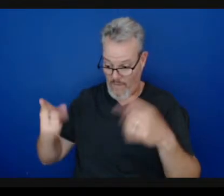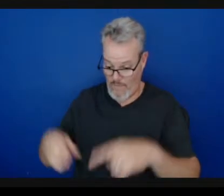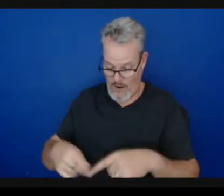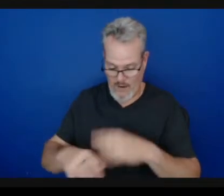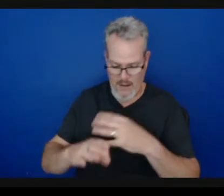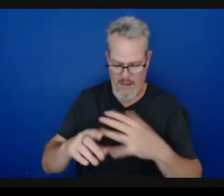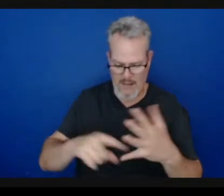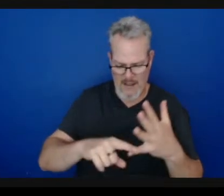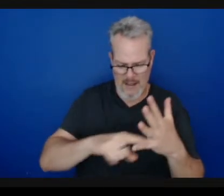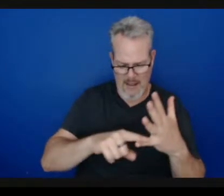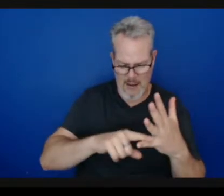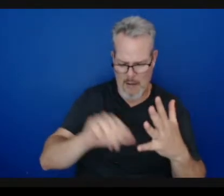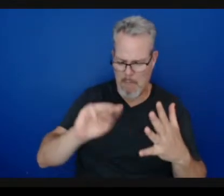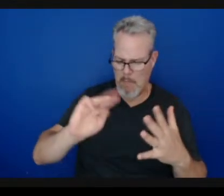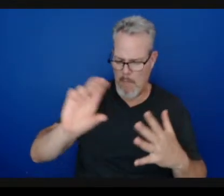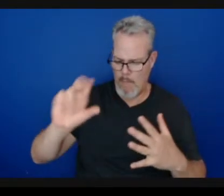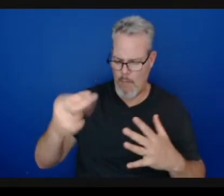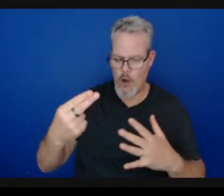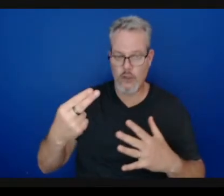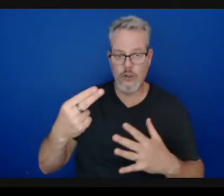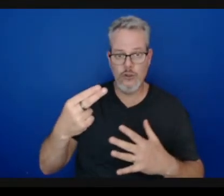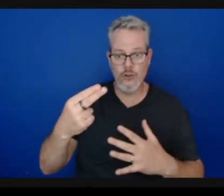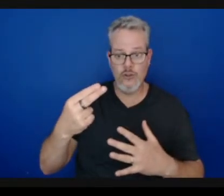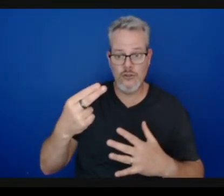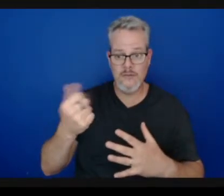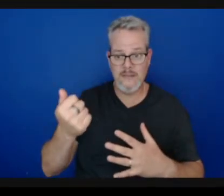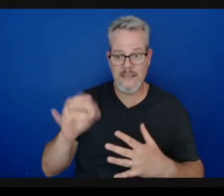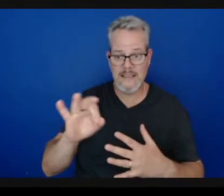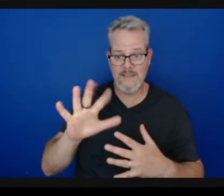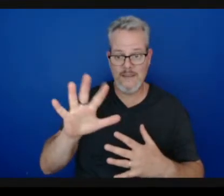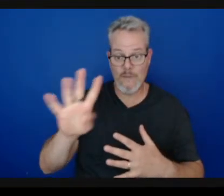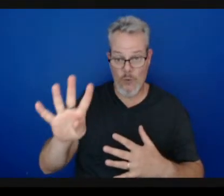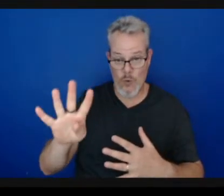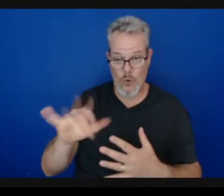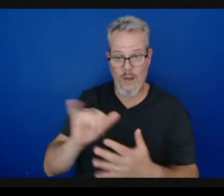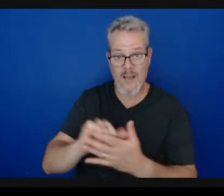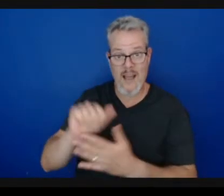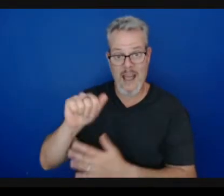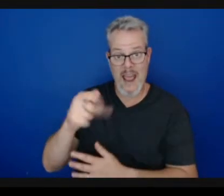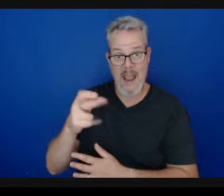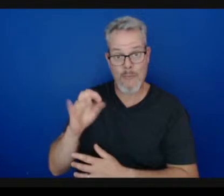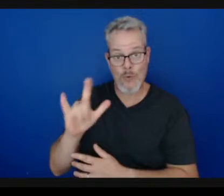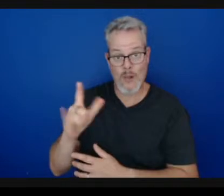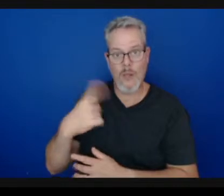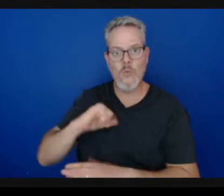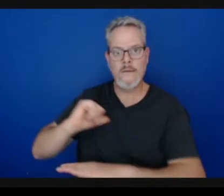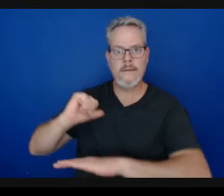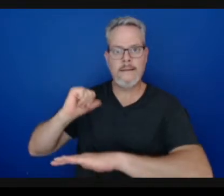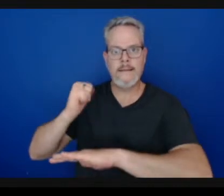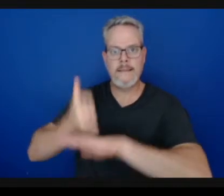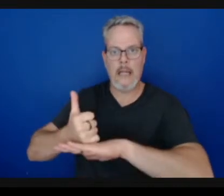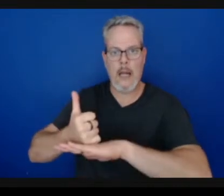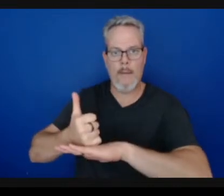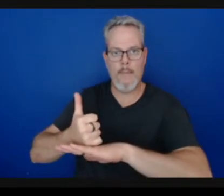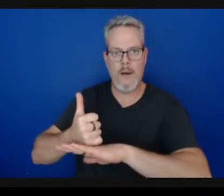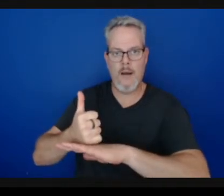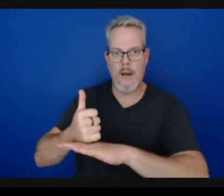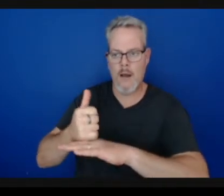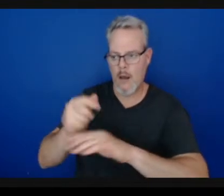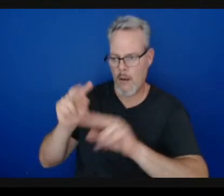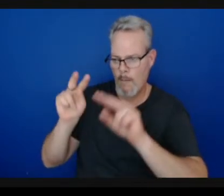that's when USGS goes and installs a seismometer in Pahoa in April 54. And that seismometer is the one that catches all these earthquakes for the